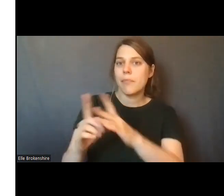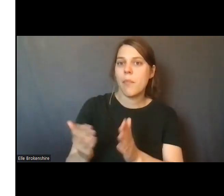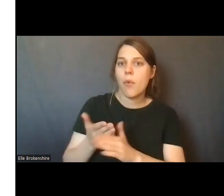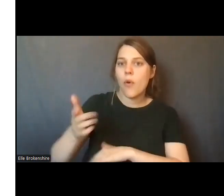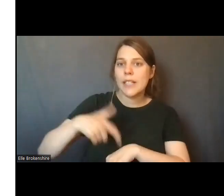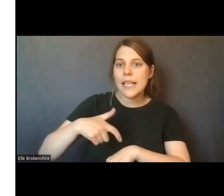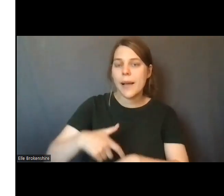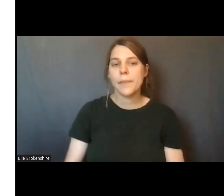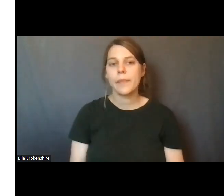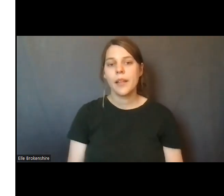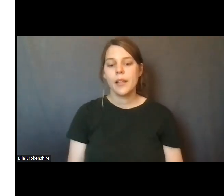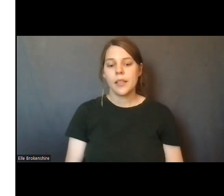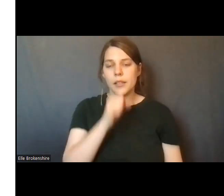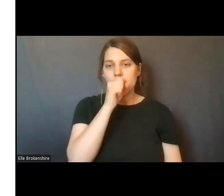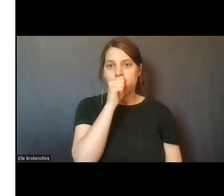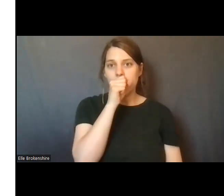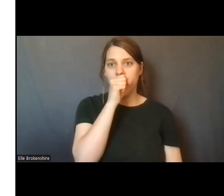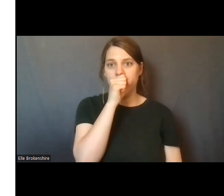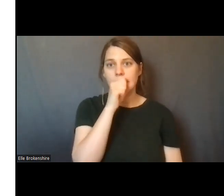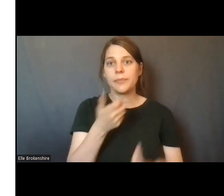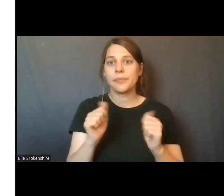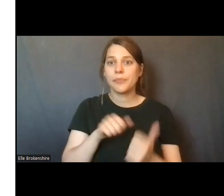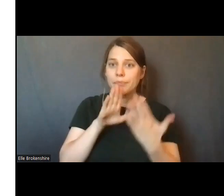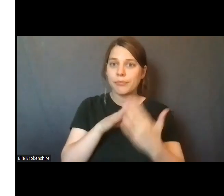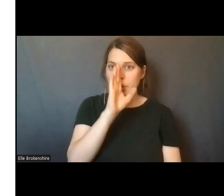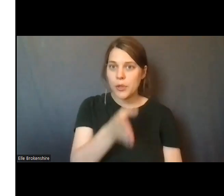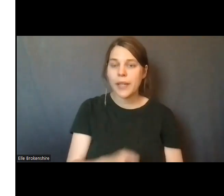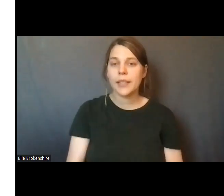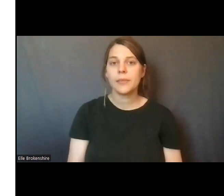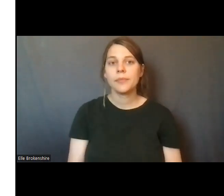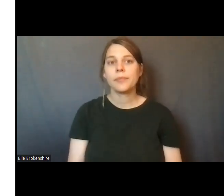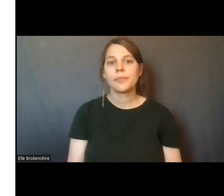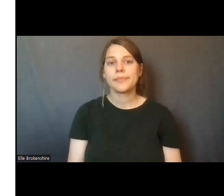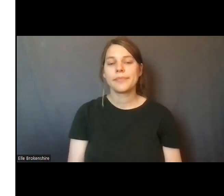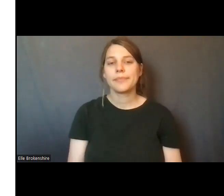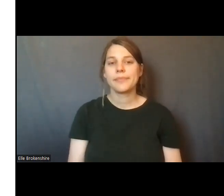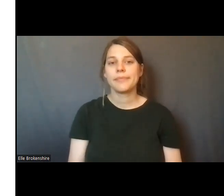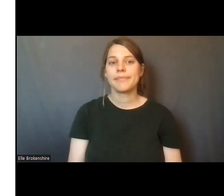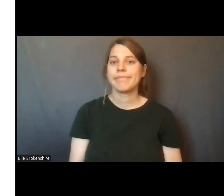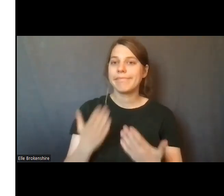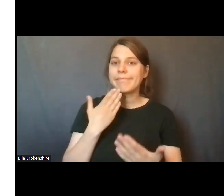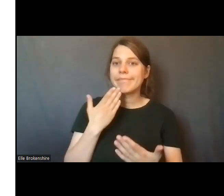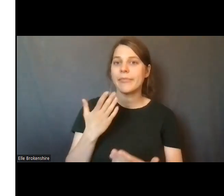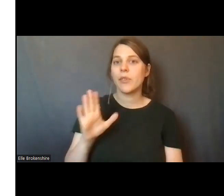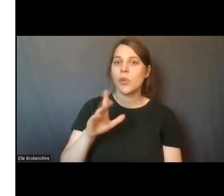and look to address those directly. So I've just applaud you and the team, for